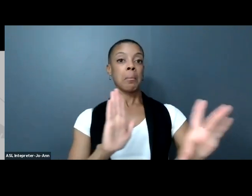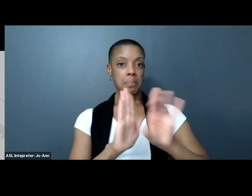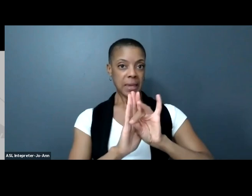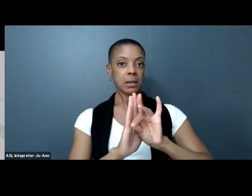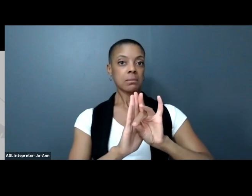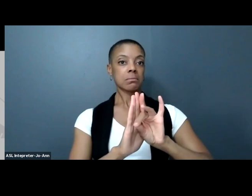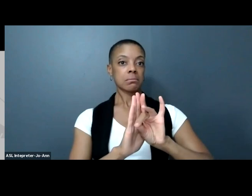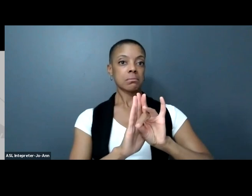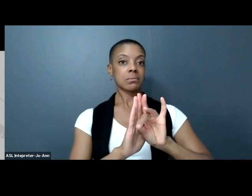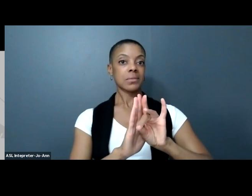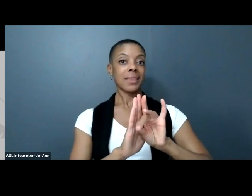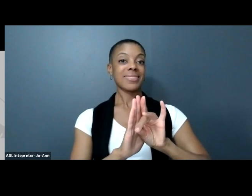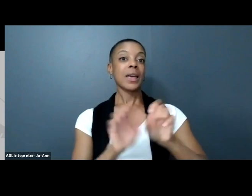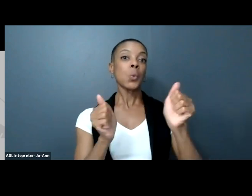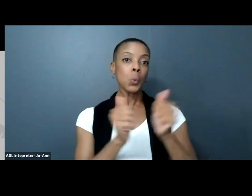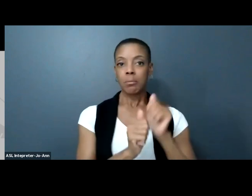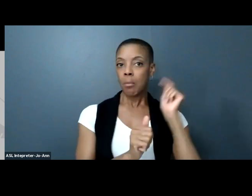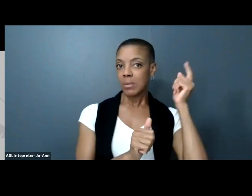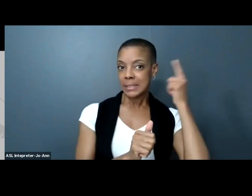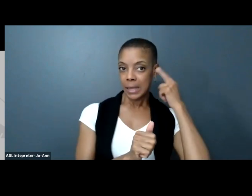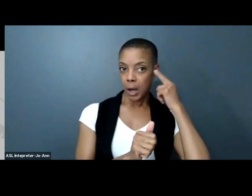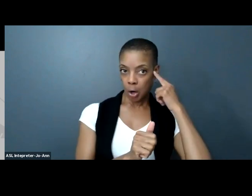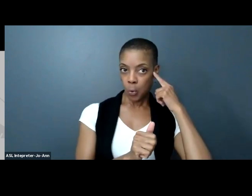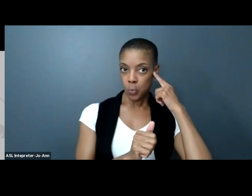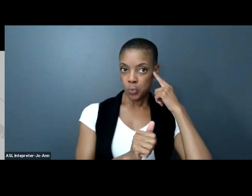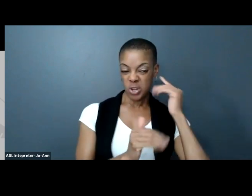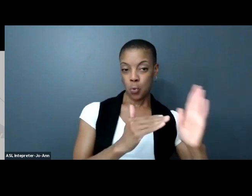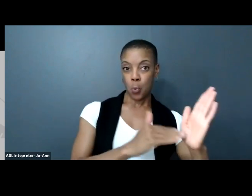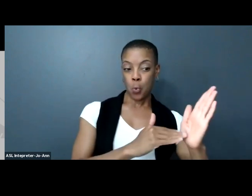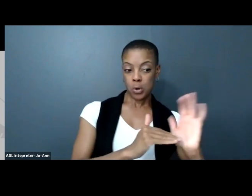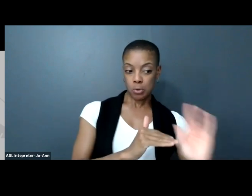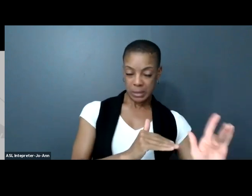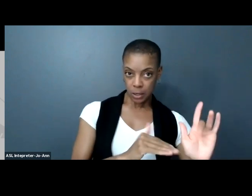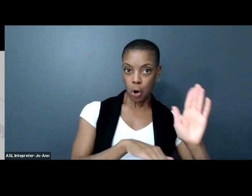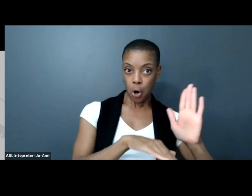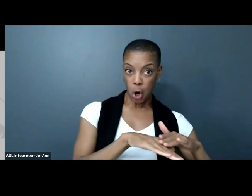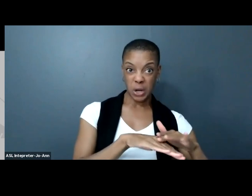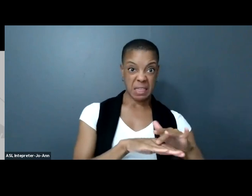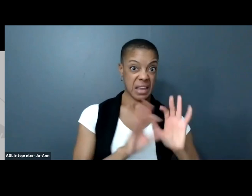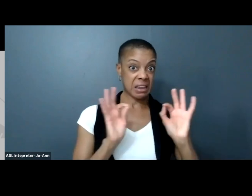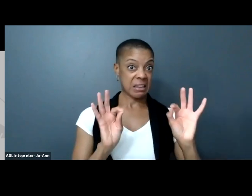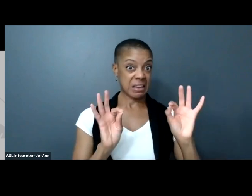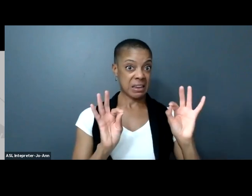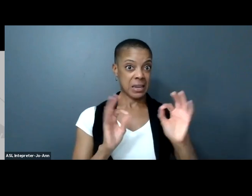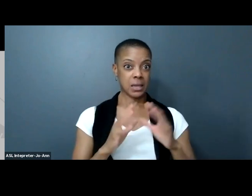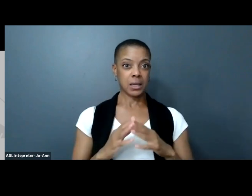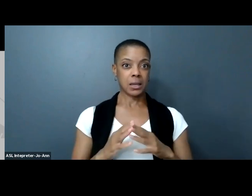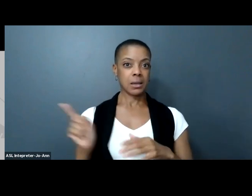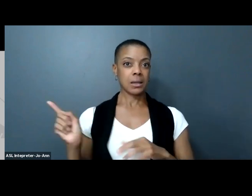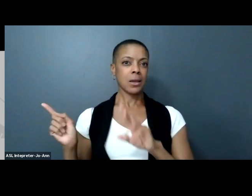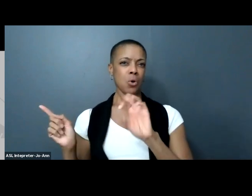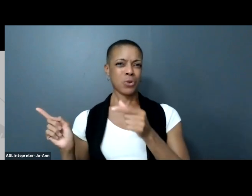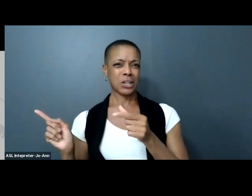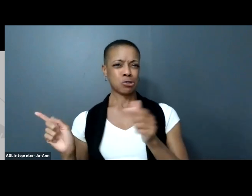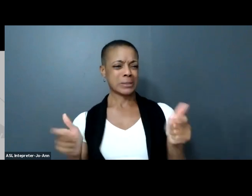click share sound in the corner and you should be okay to go from there. It doesn't seem to want to let me.